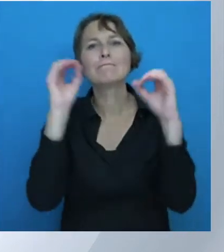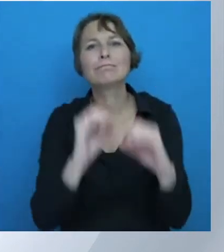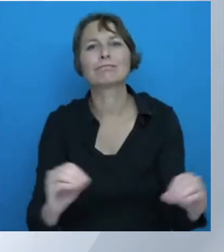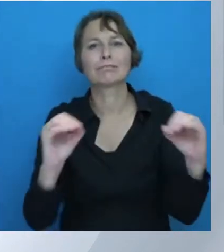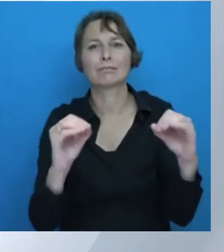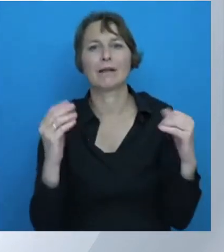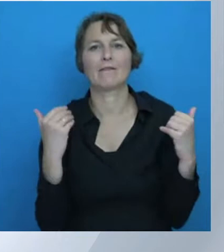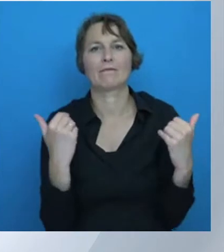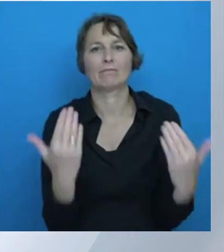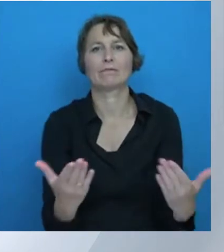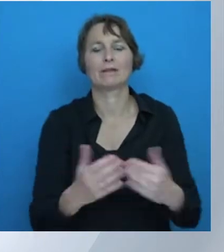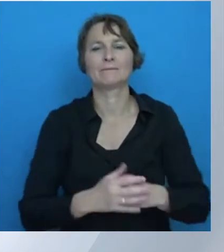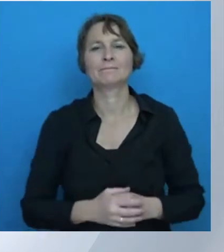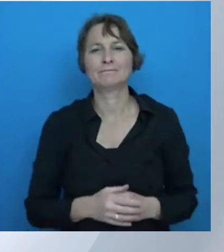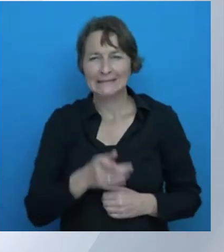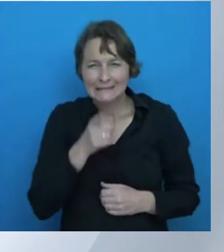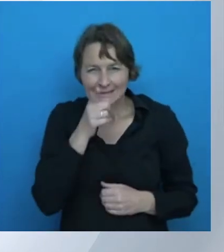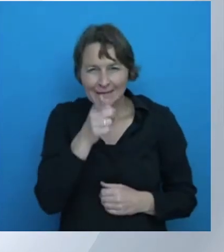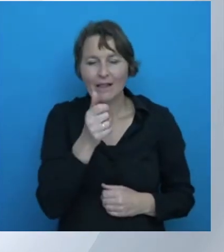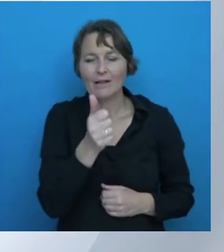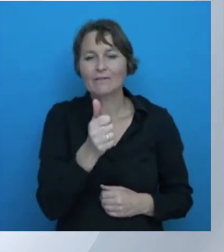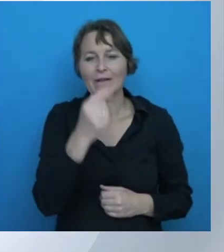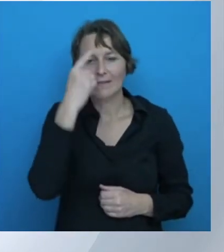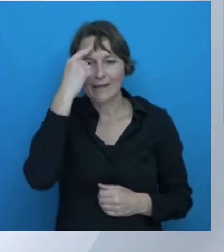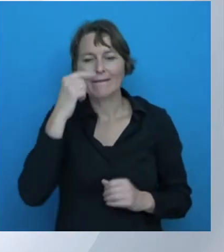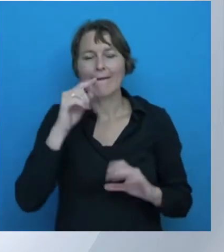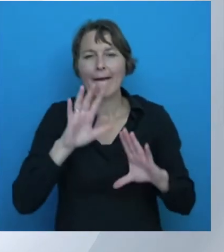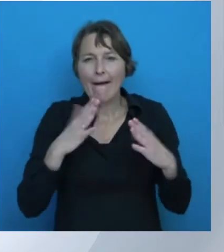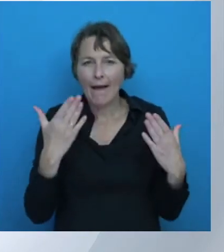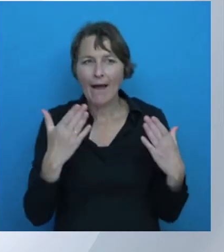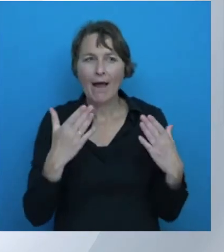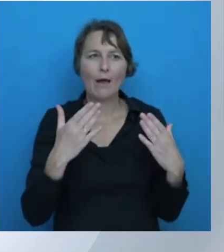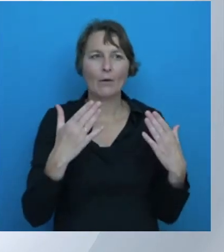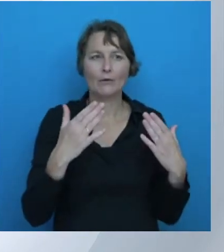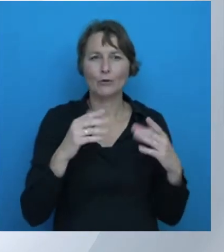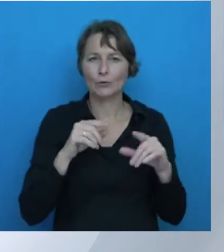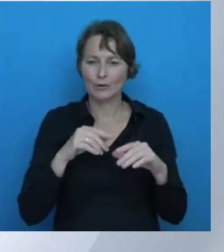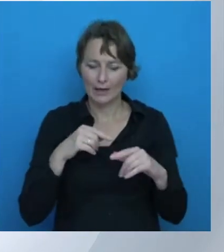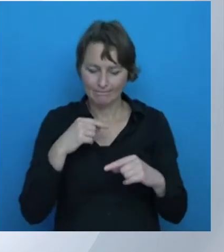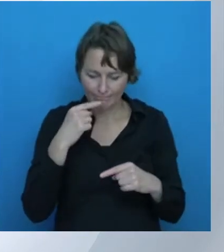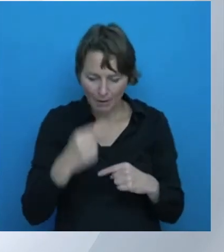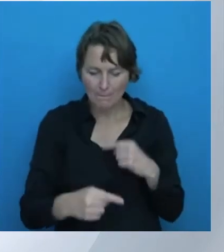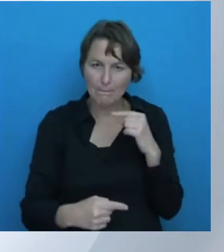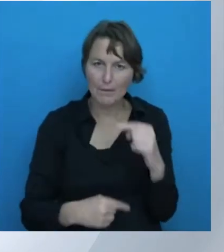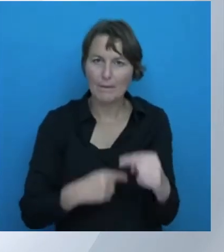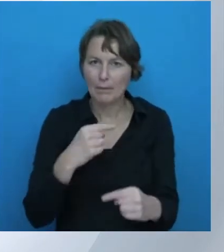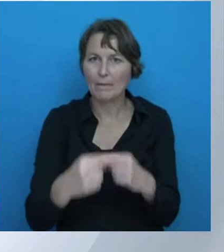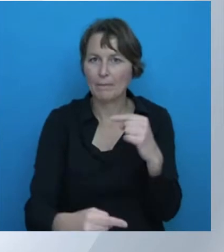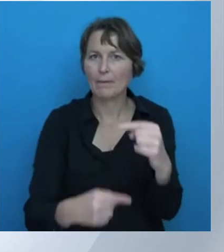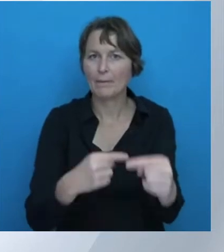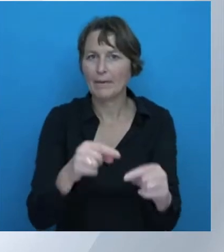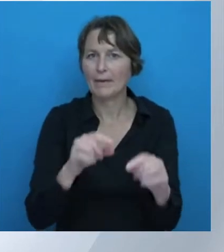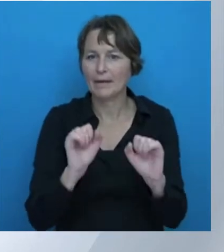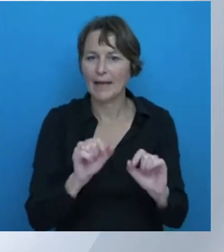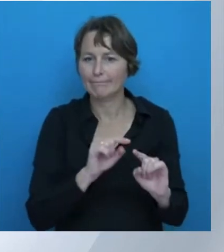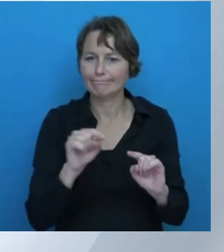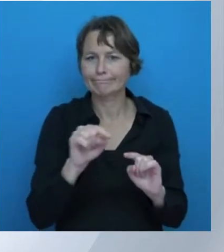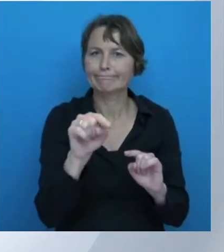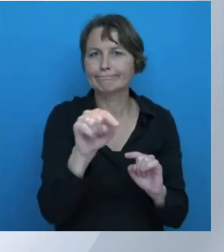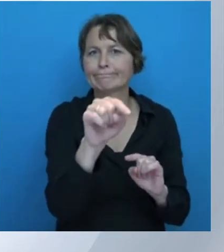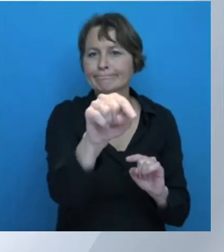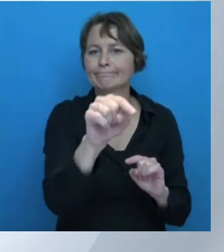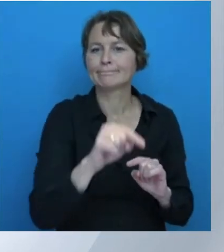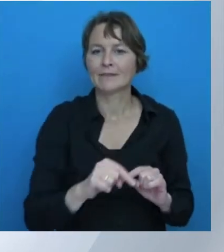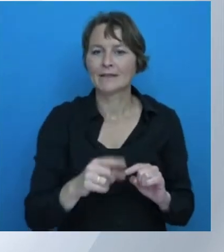your website and your application. So I've got a ticketing scenario. We've got registration, navigation, and checkout. You can see there is site landing, preference, registration,